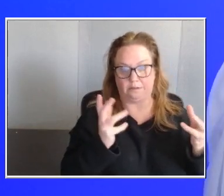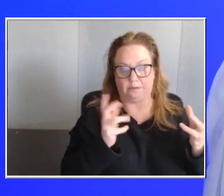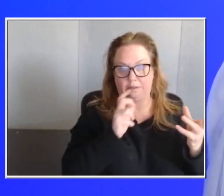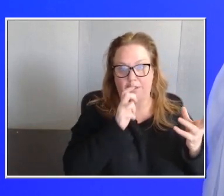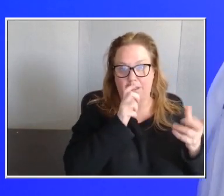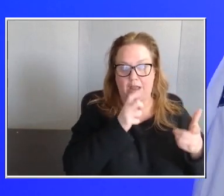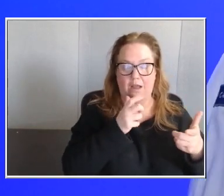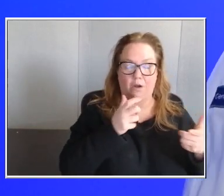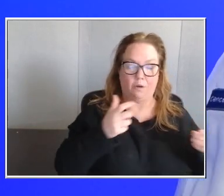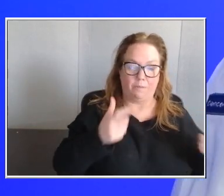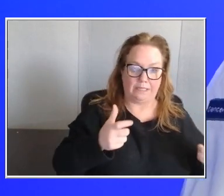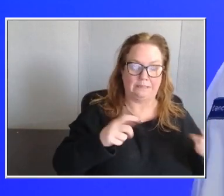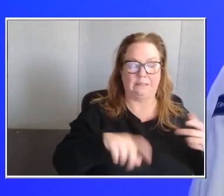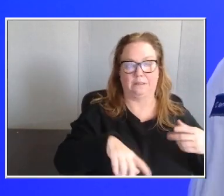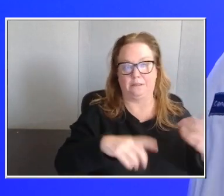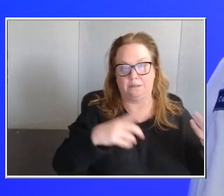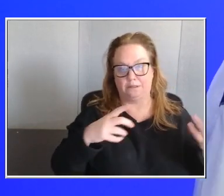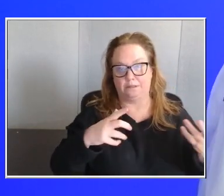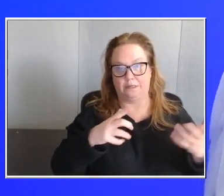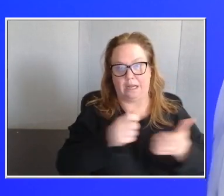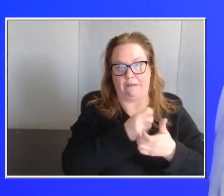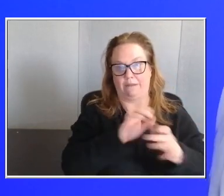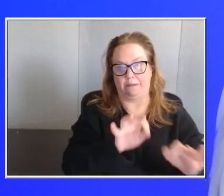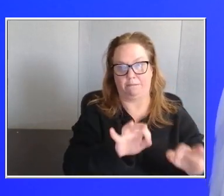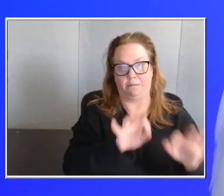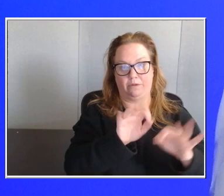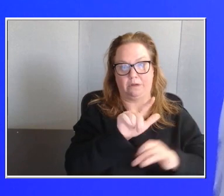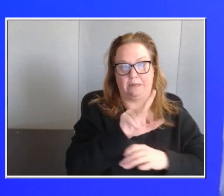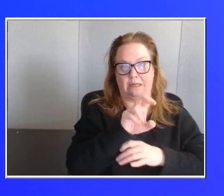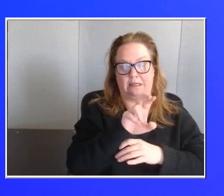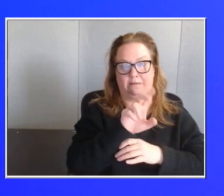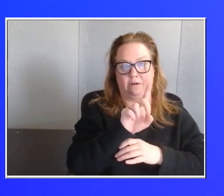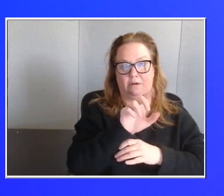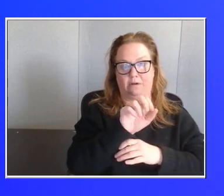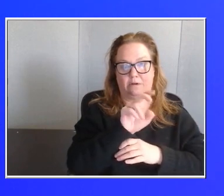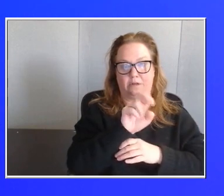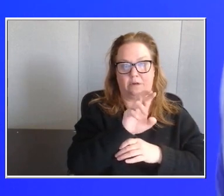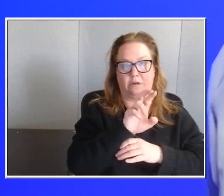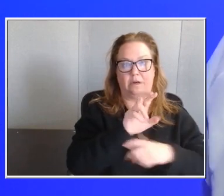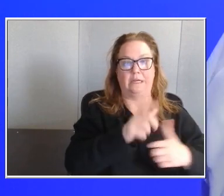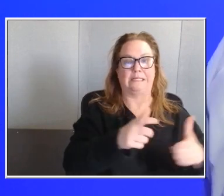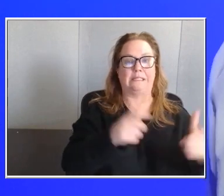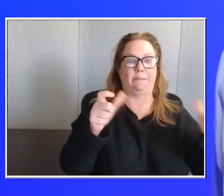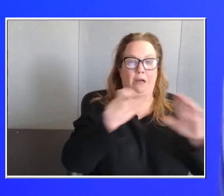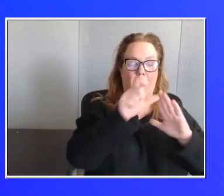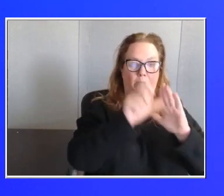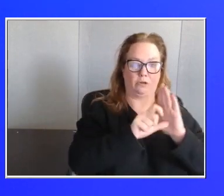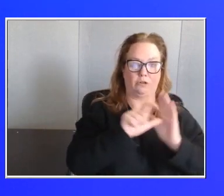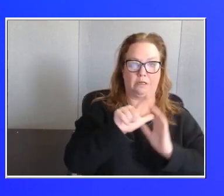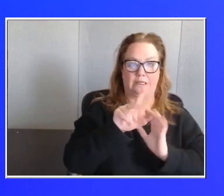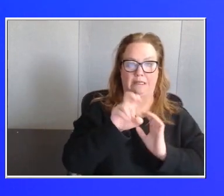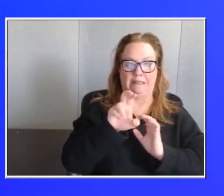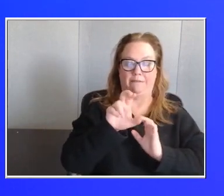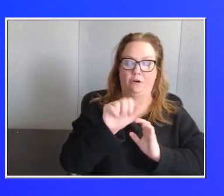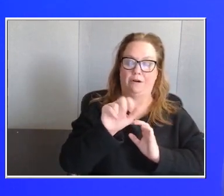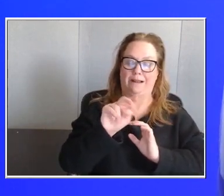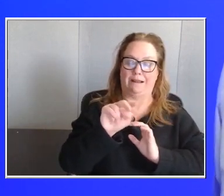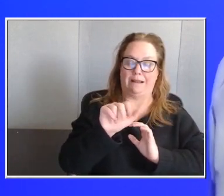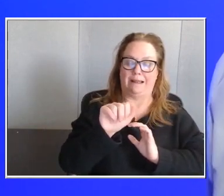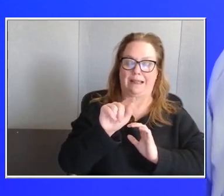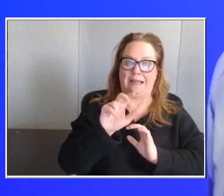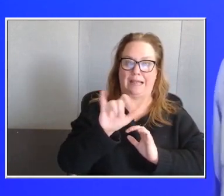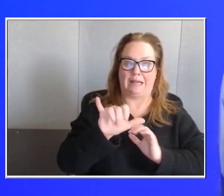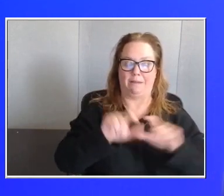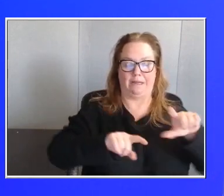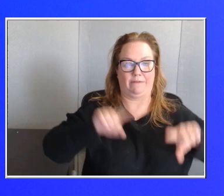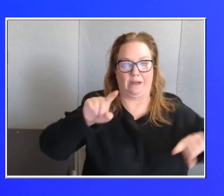non-obese. So you have to have almost everything perfect to be a liver donor. It's just a bigger operation. It's a bigger operation. And then the liver anatomy of is so variable